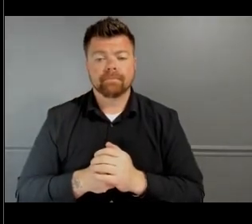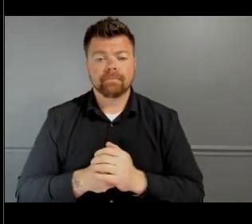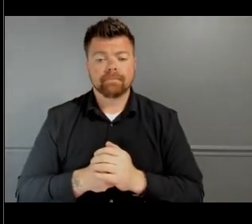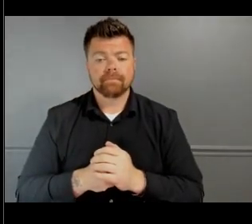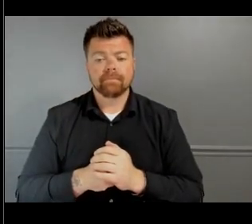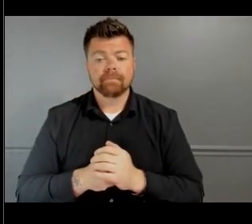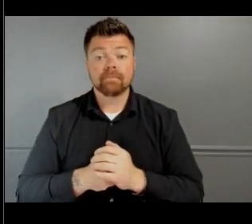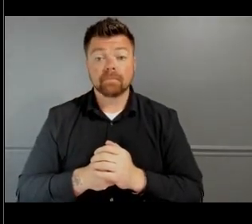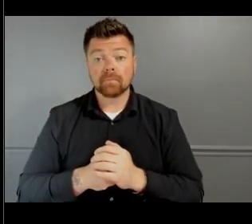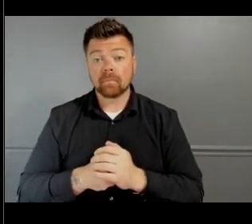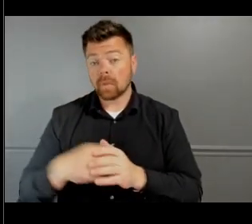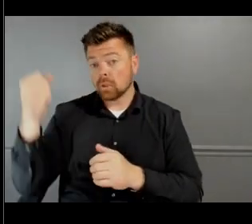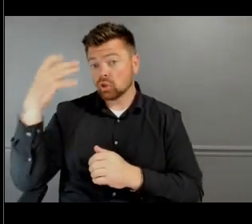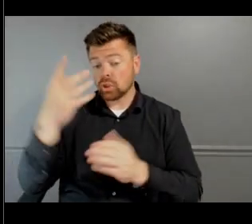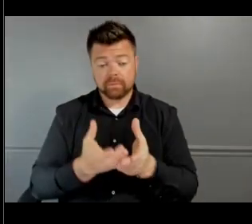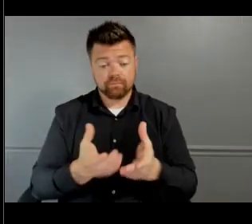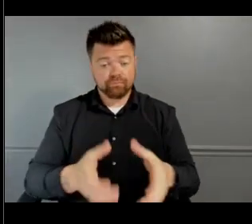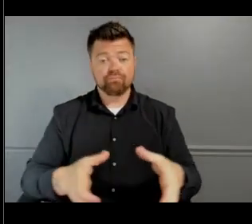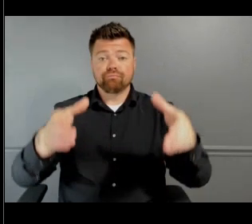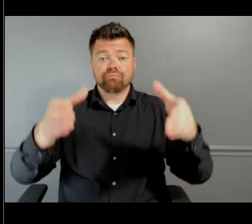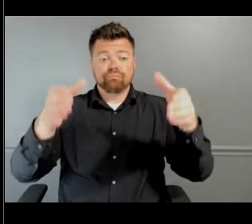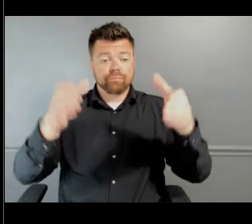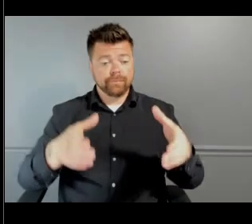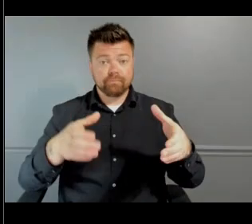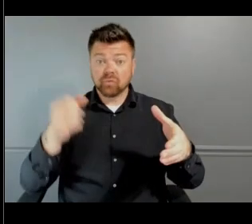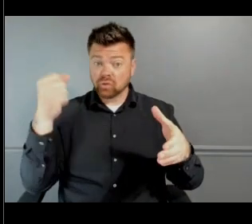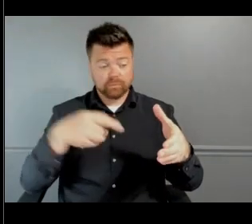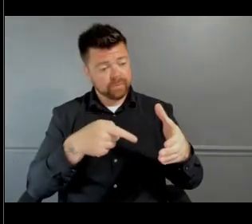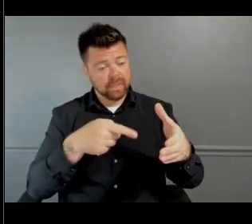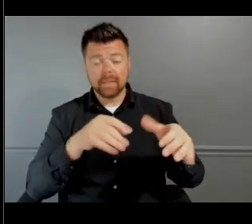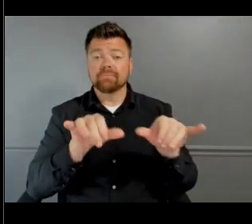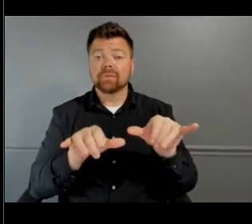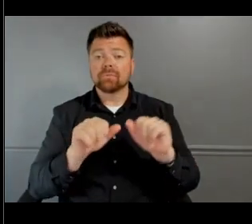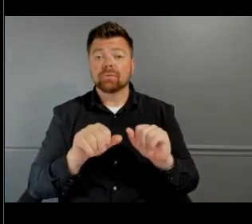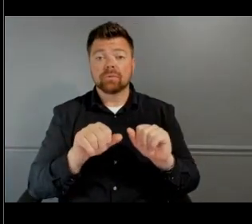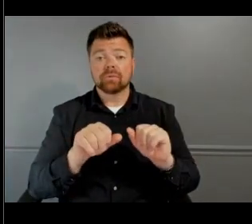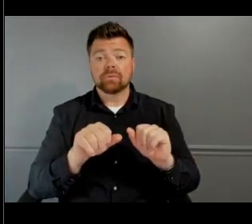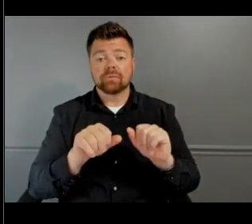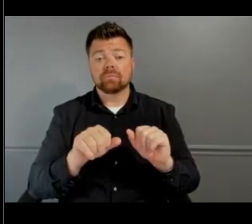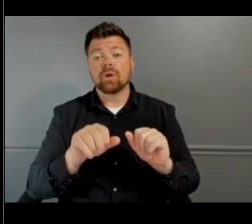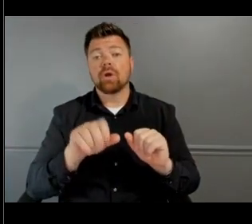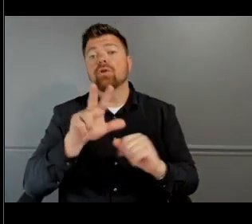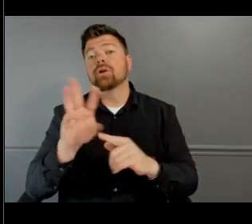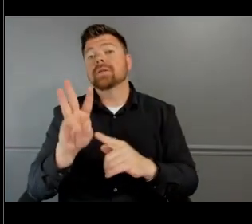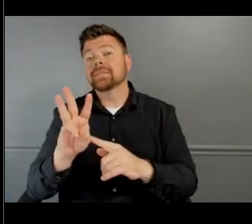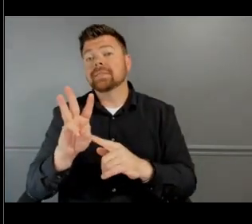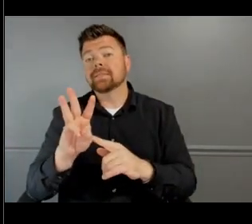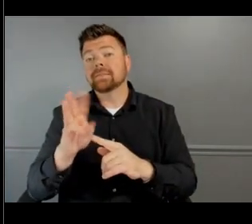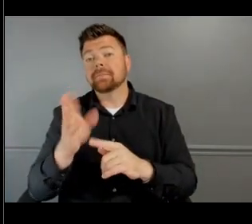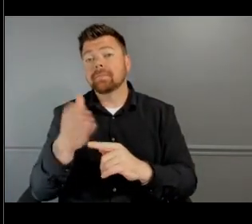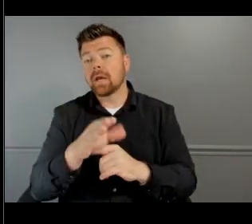In a shower stall that measures a nominal 36 inches by 36